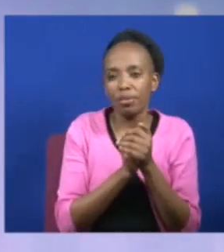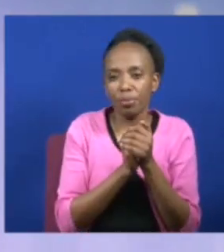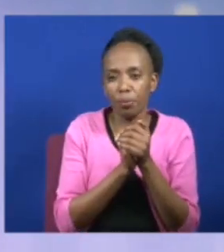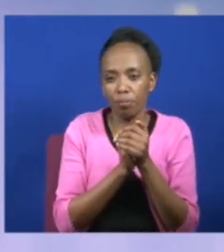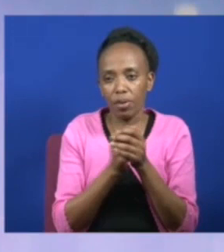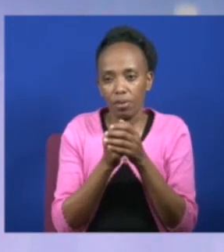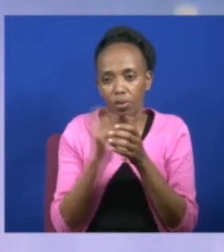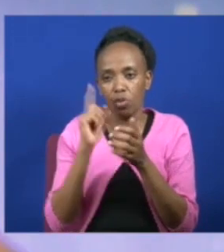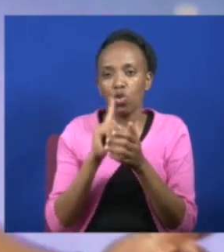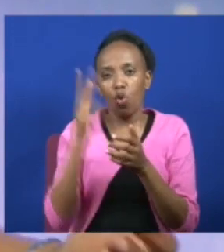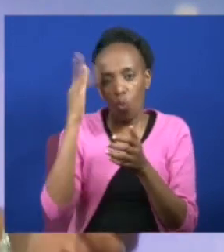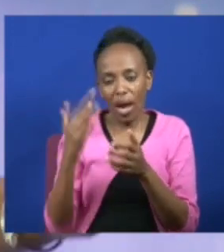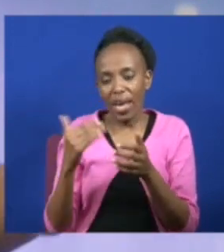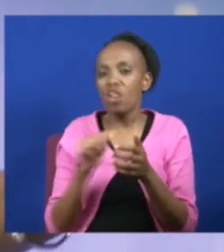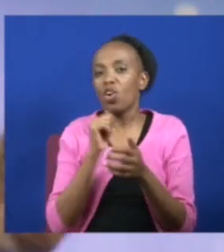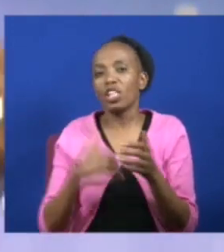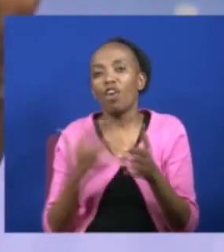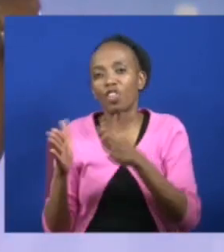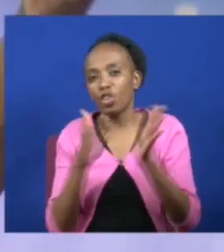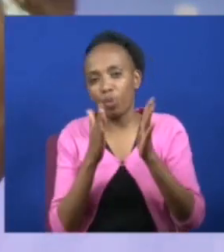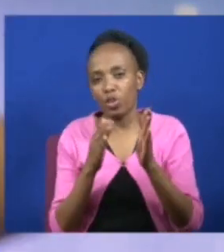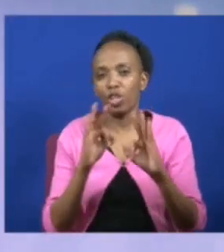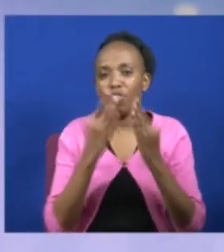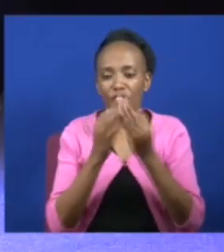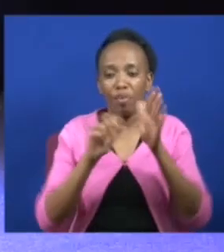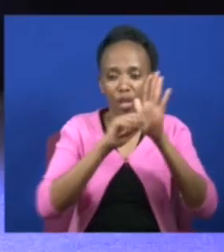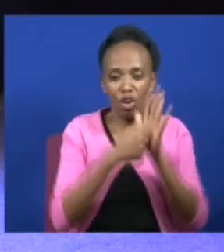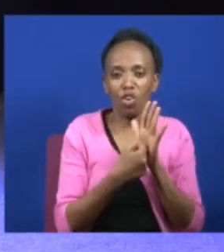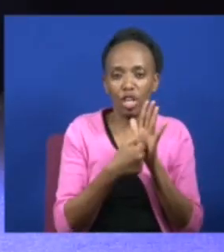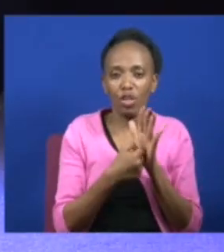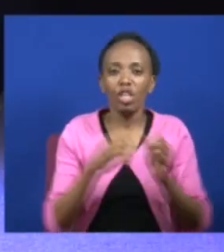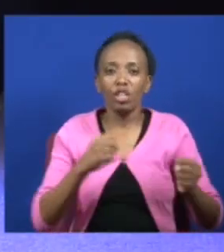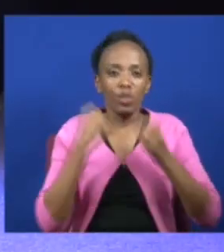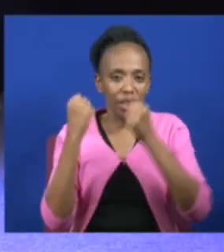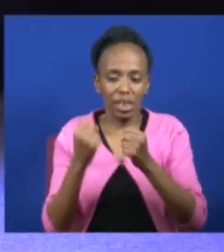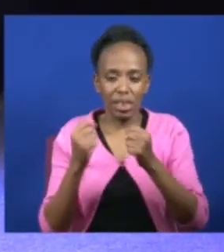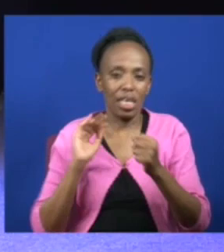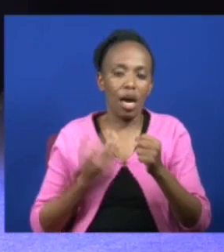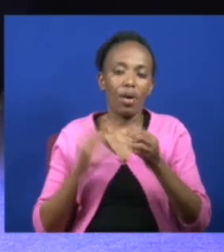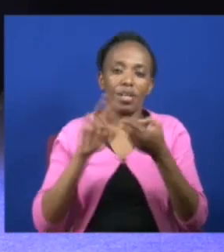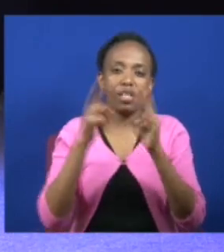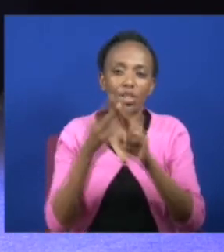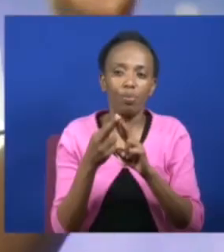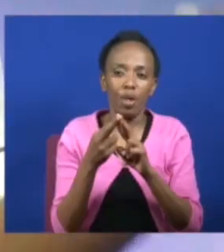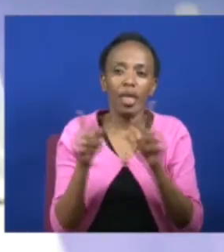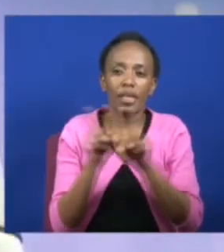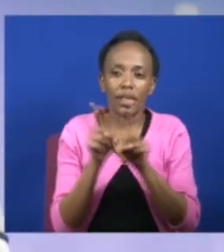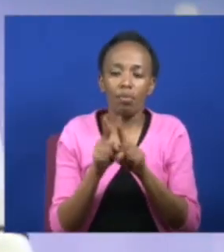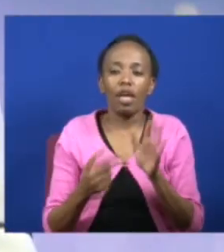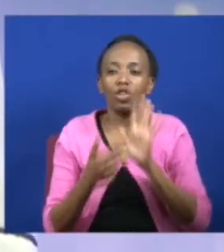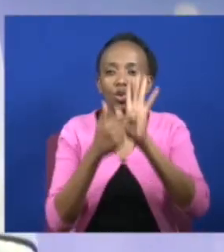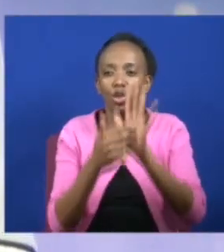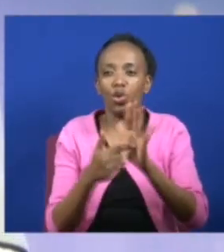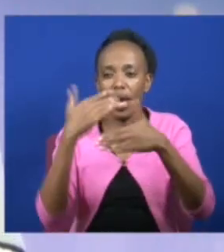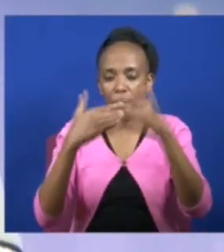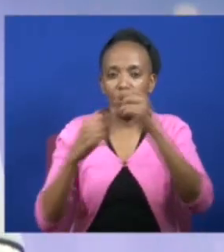her. So why wouldn't we take this opportunity of the family lockdown to strengthen our relationships and to express